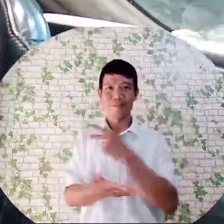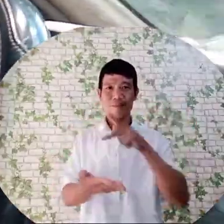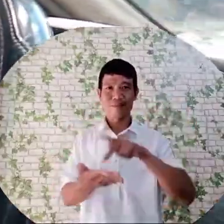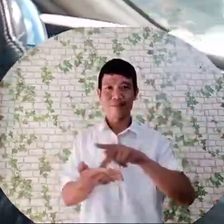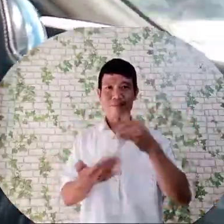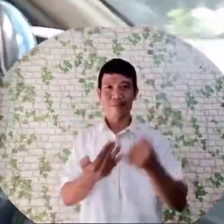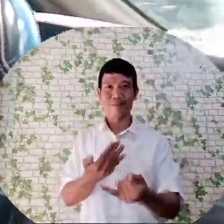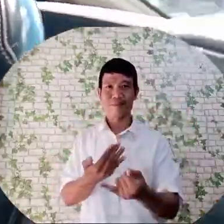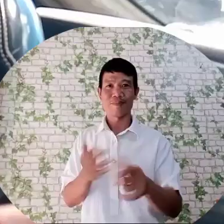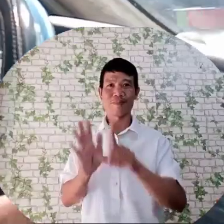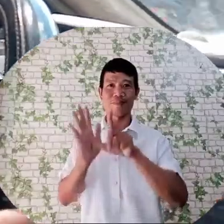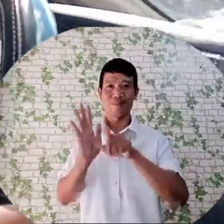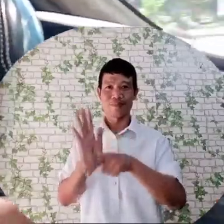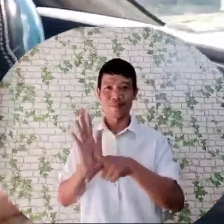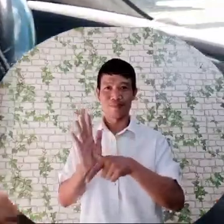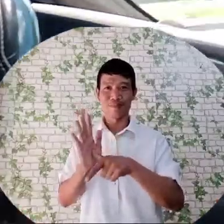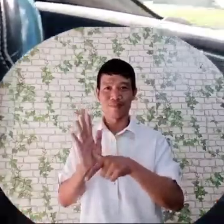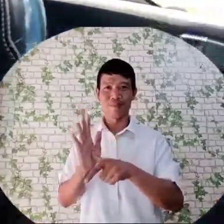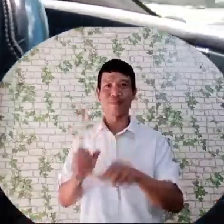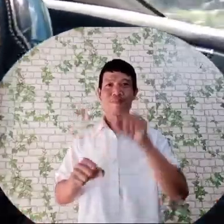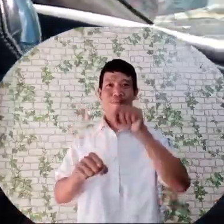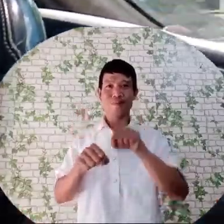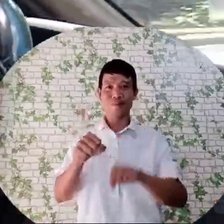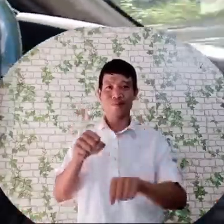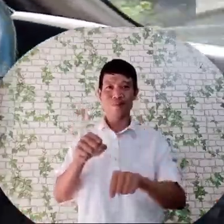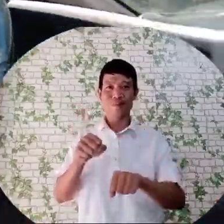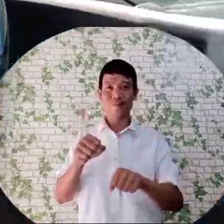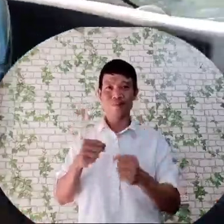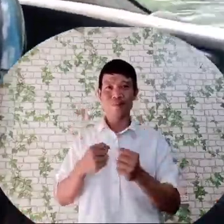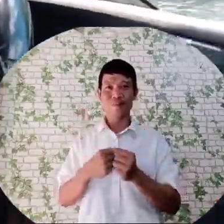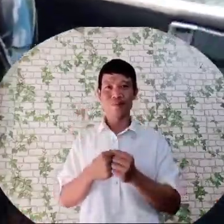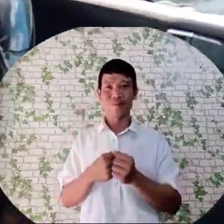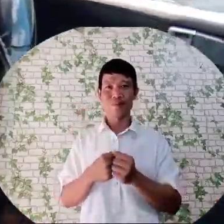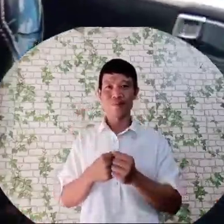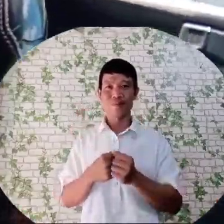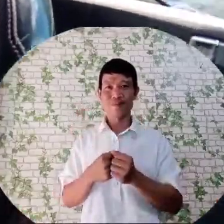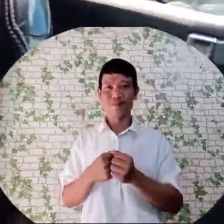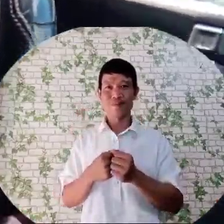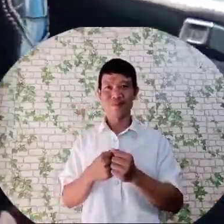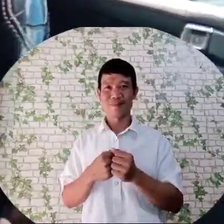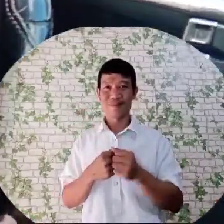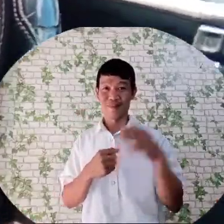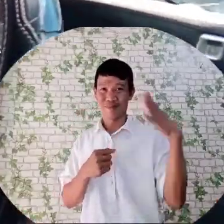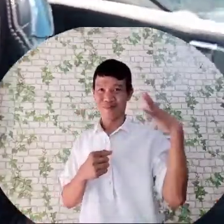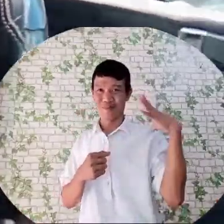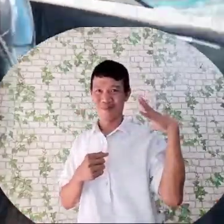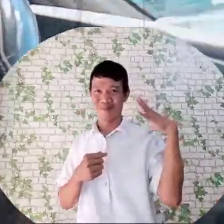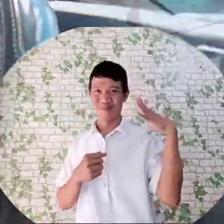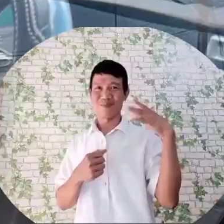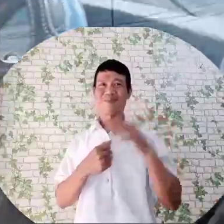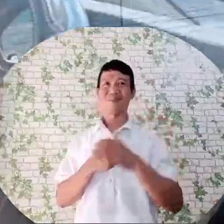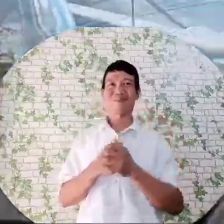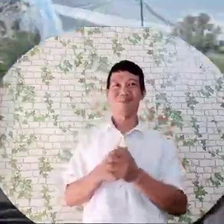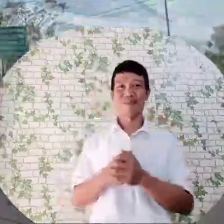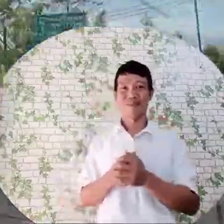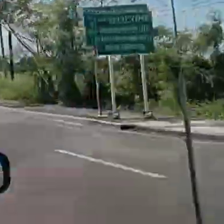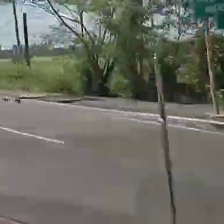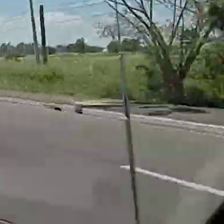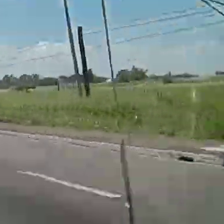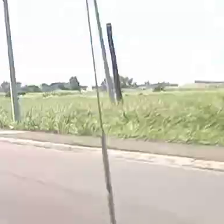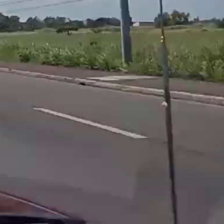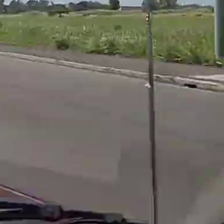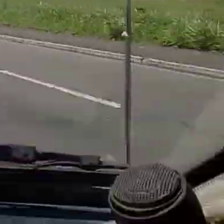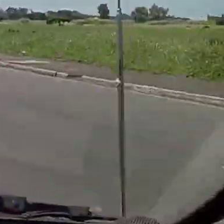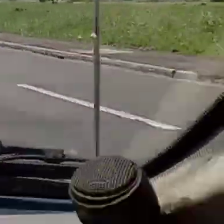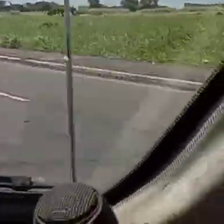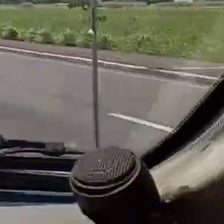new project later. So watch out guys.